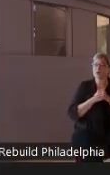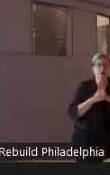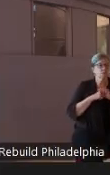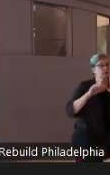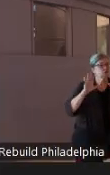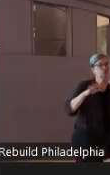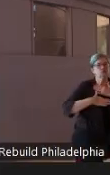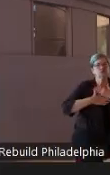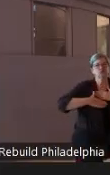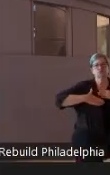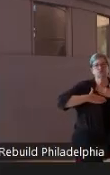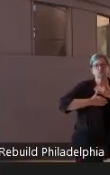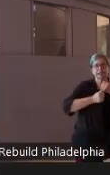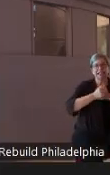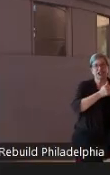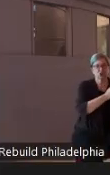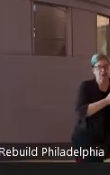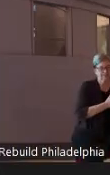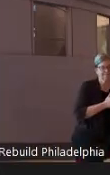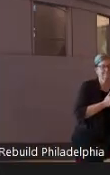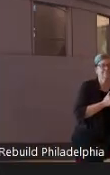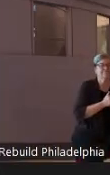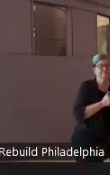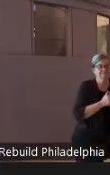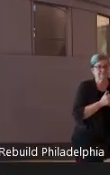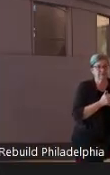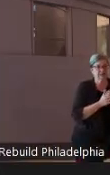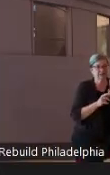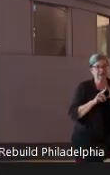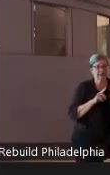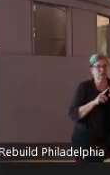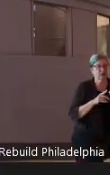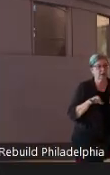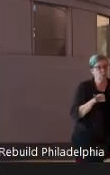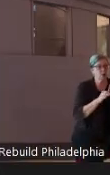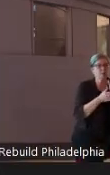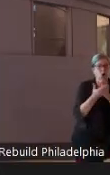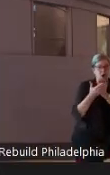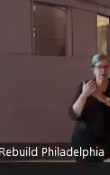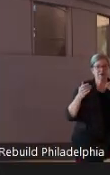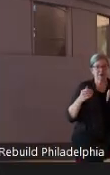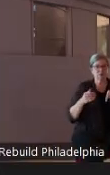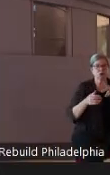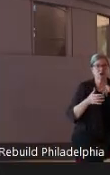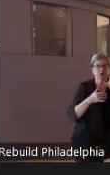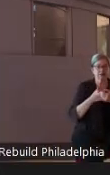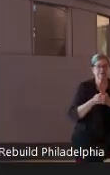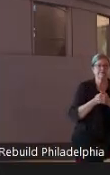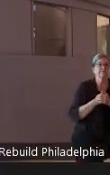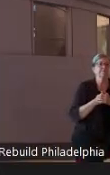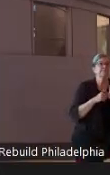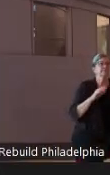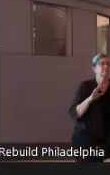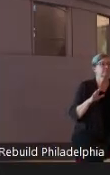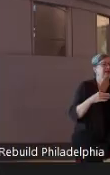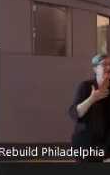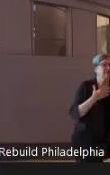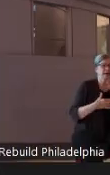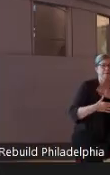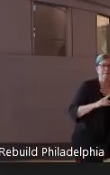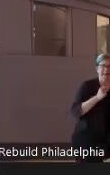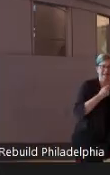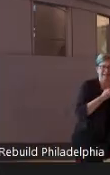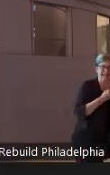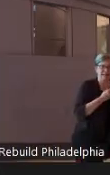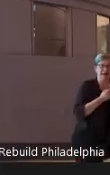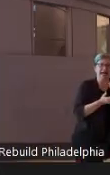and every one of them for their part in this process in delivering this critical, important project to you. I'd like to thank my team from